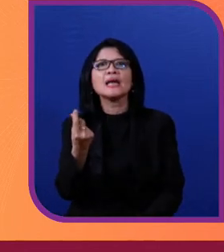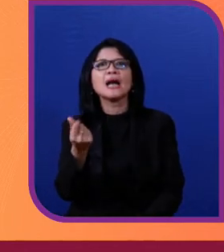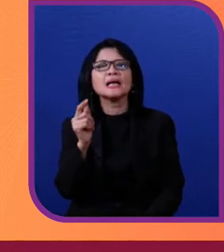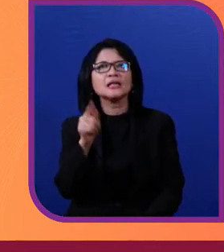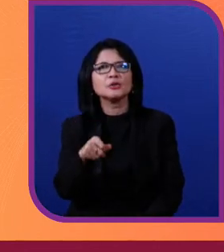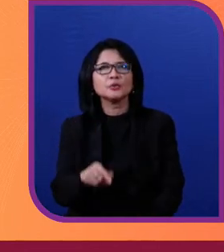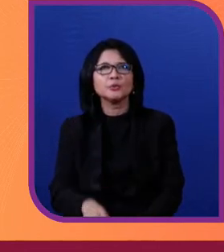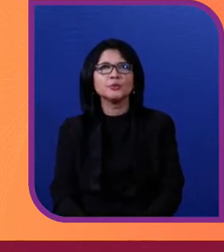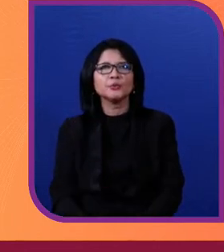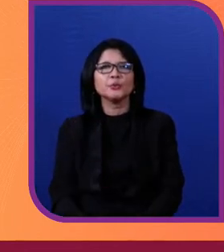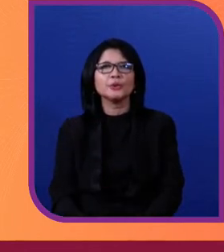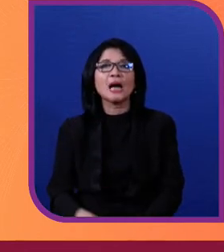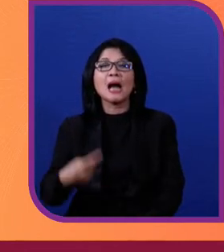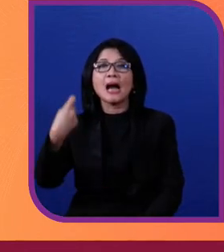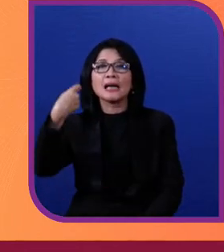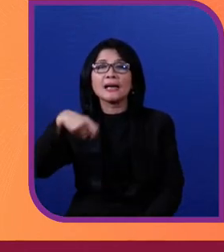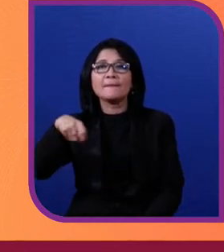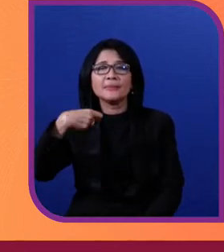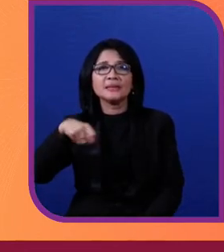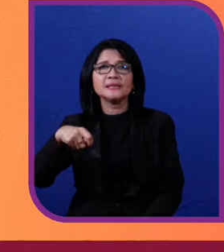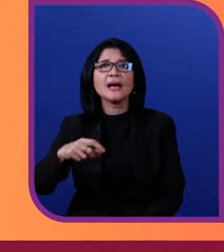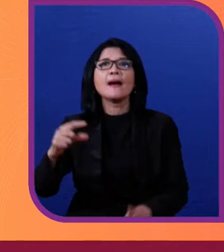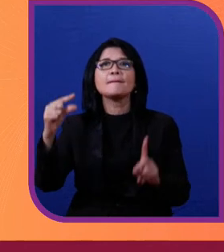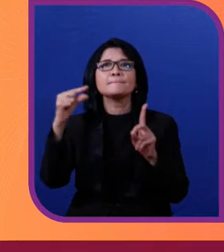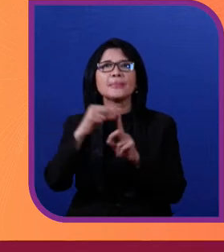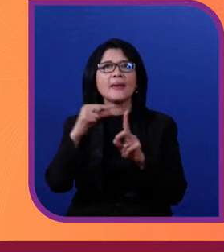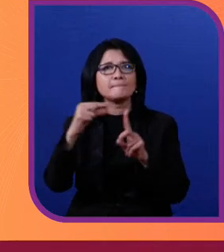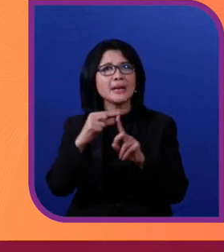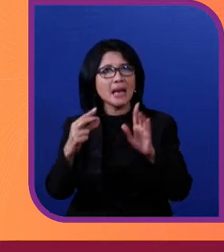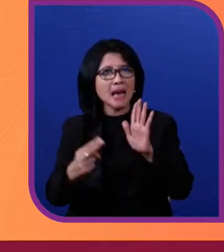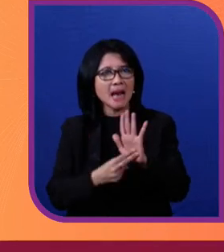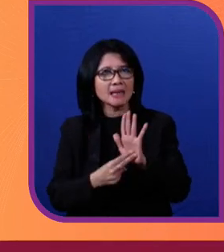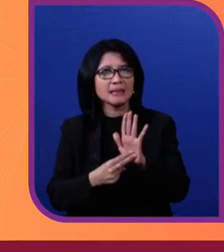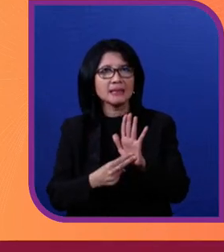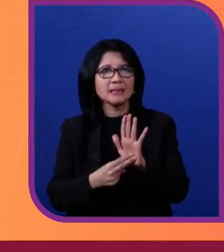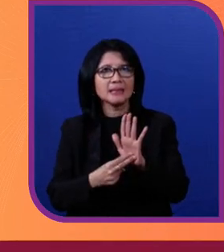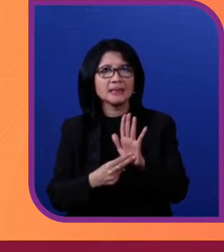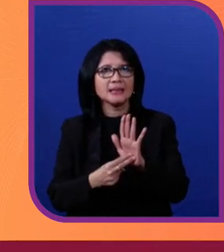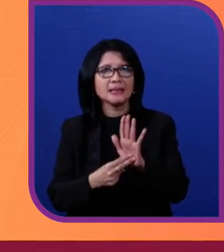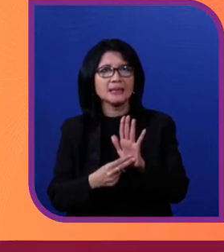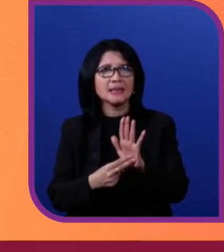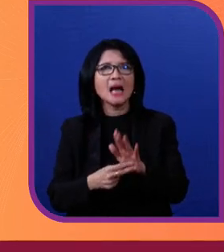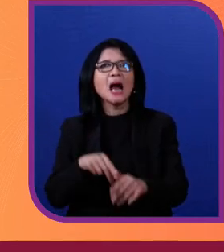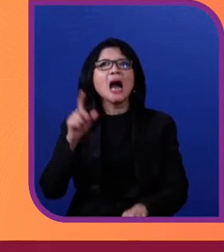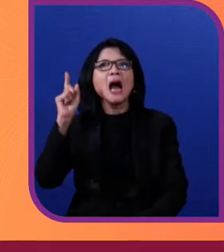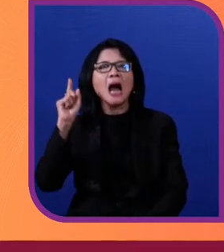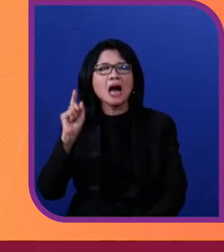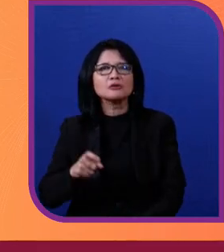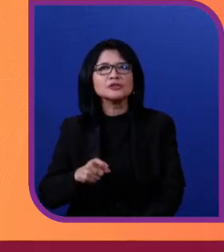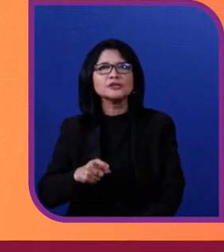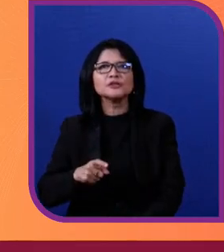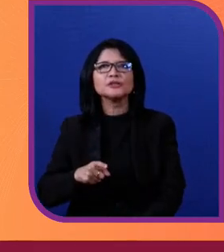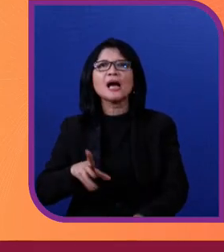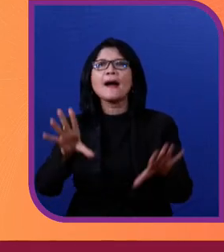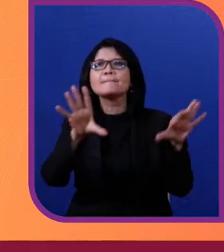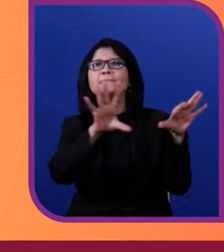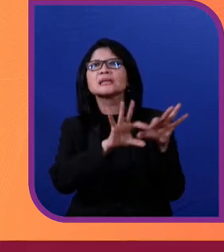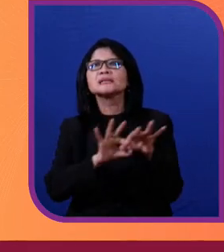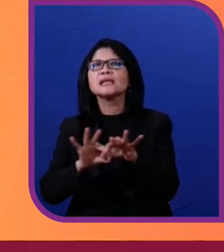C Oke not work alone soya together with